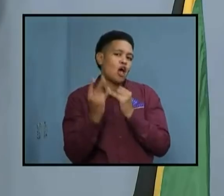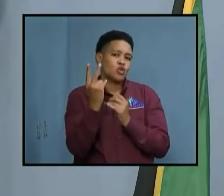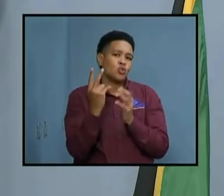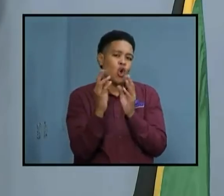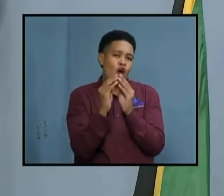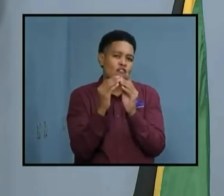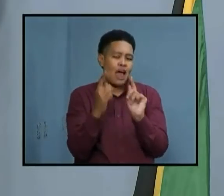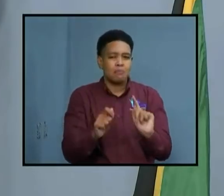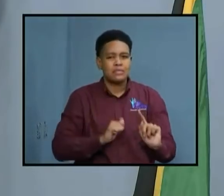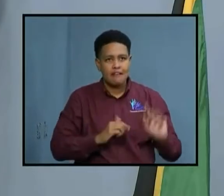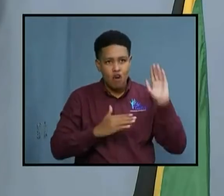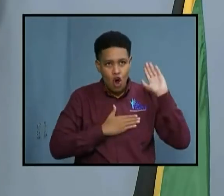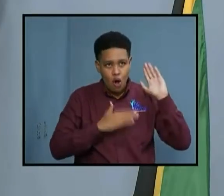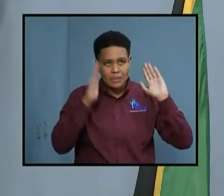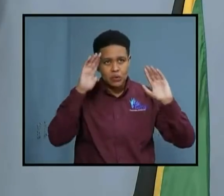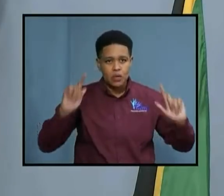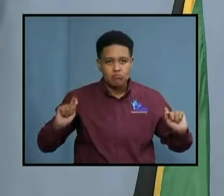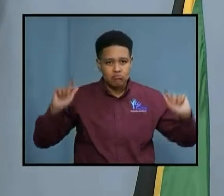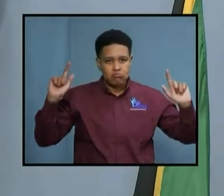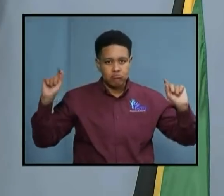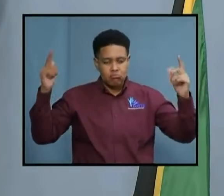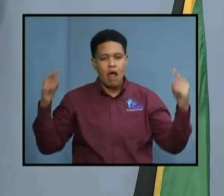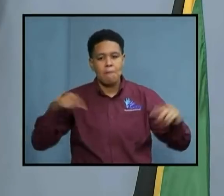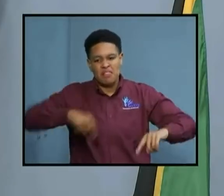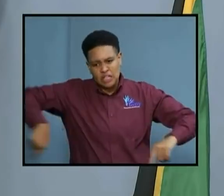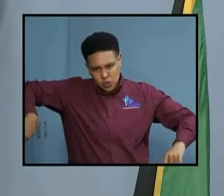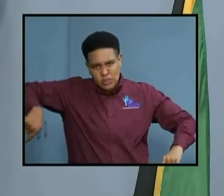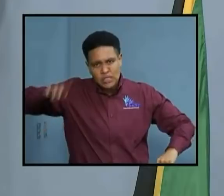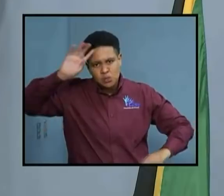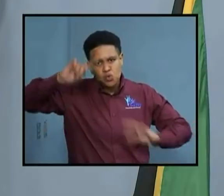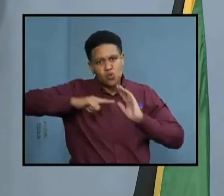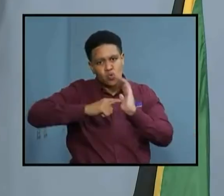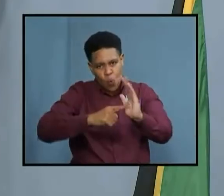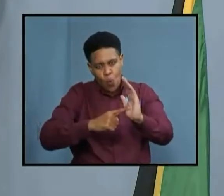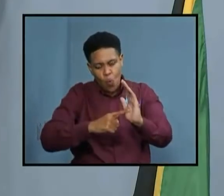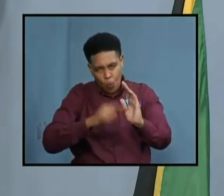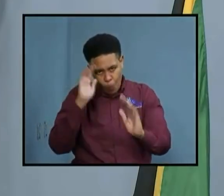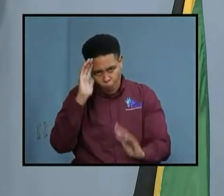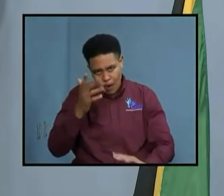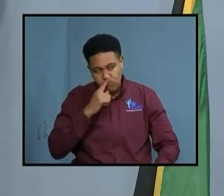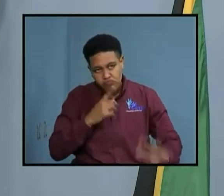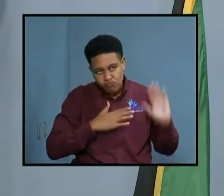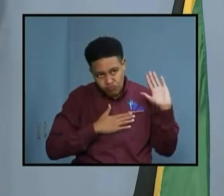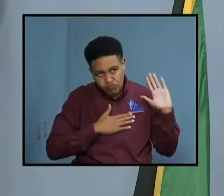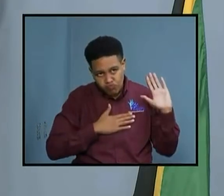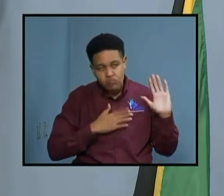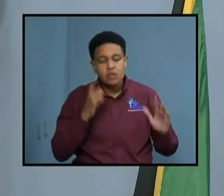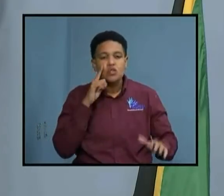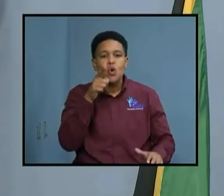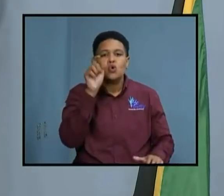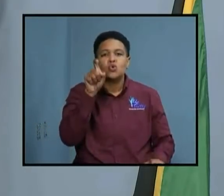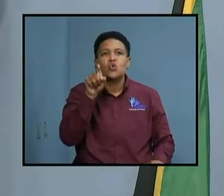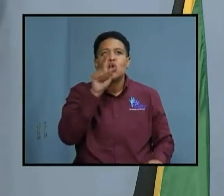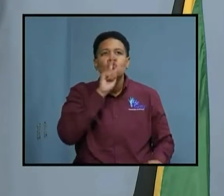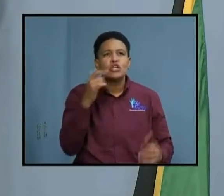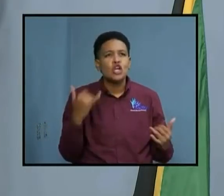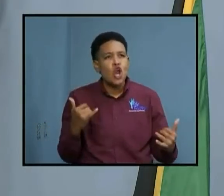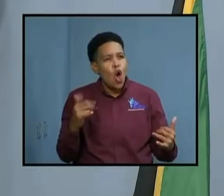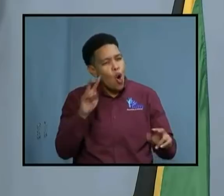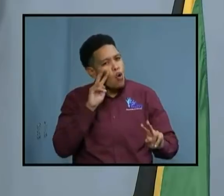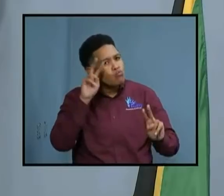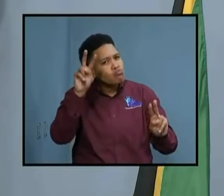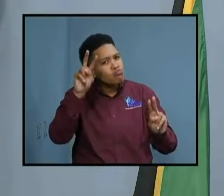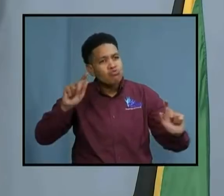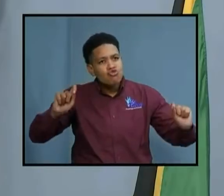I committed that I would have them restored and displayed in this press conference. So you should by about now